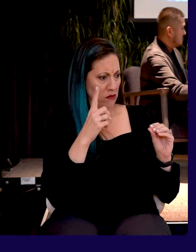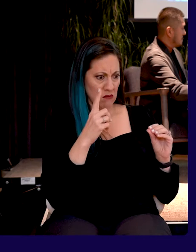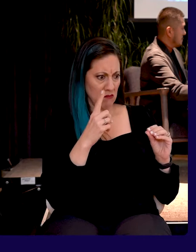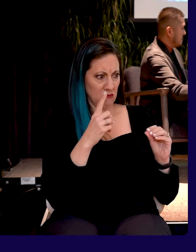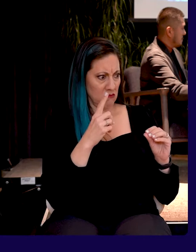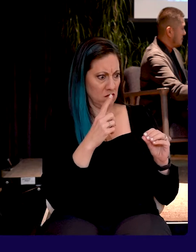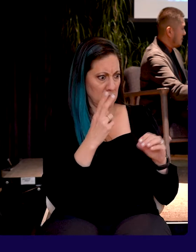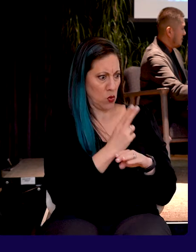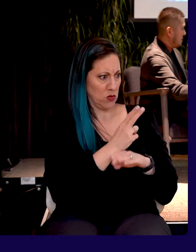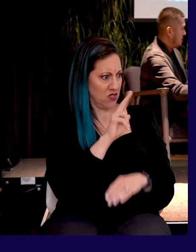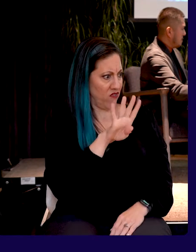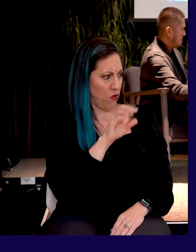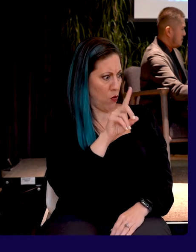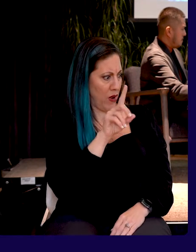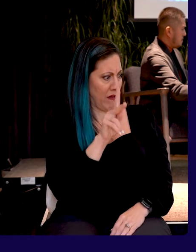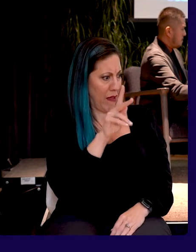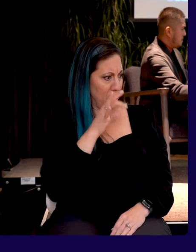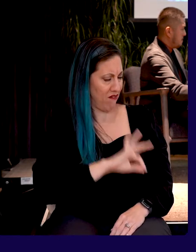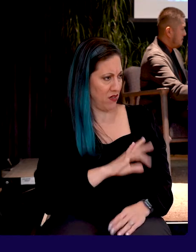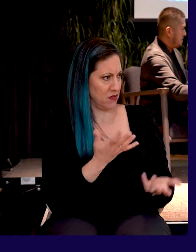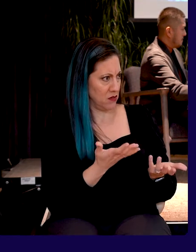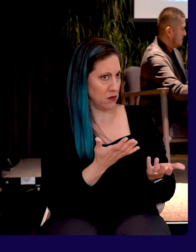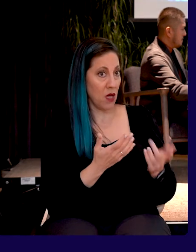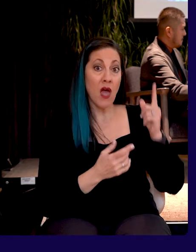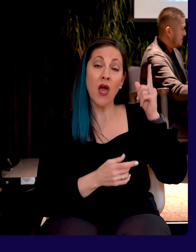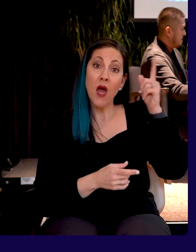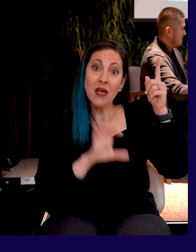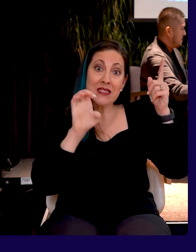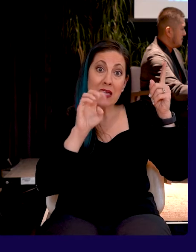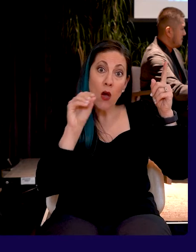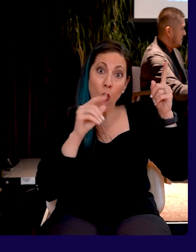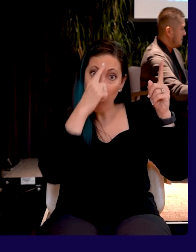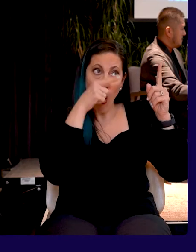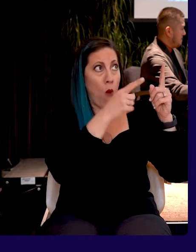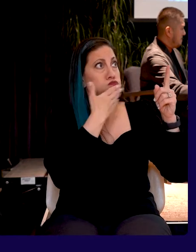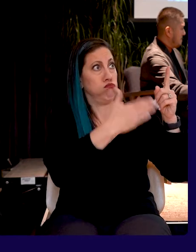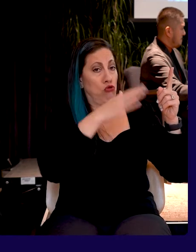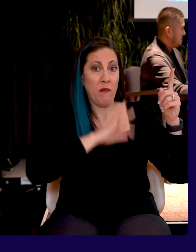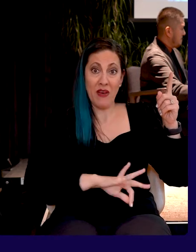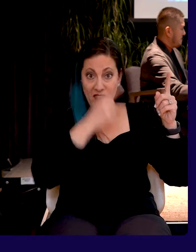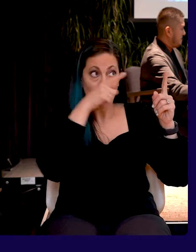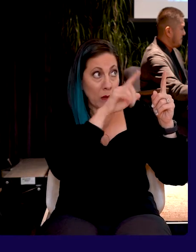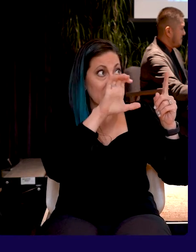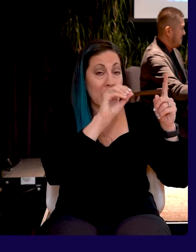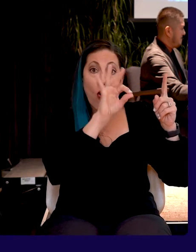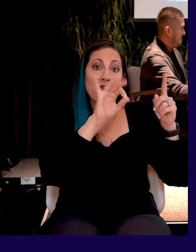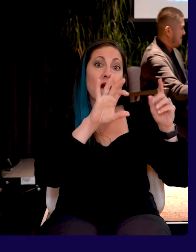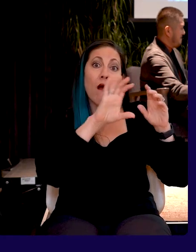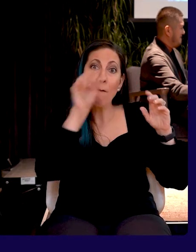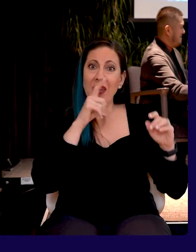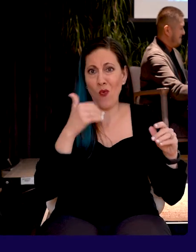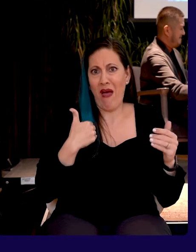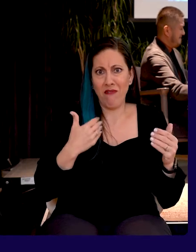advantage of the 401k benefits. And so he thought that's a great benefit. And for him, the CEO of a company who has